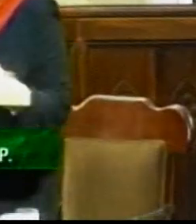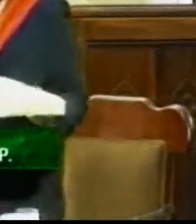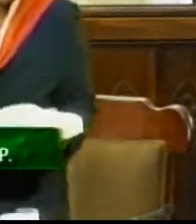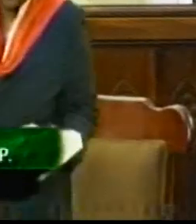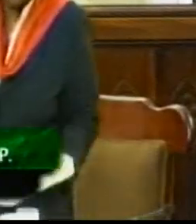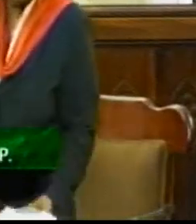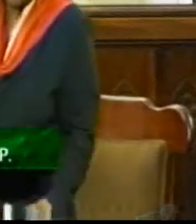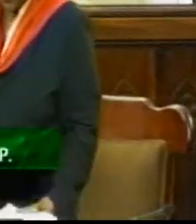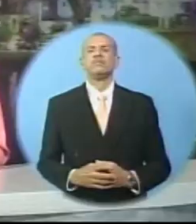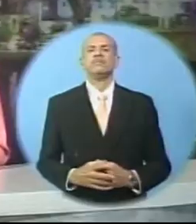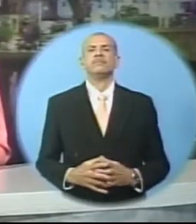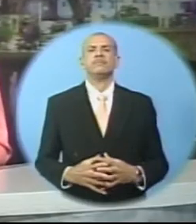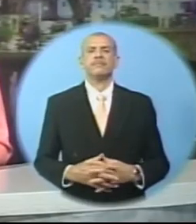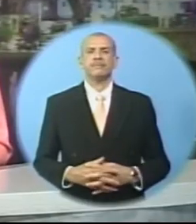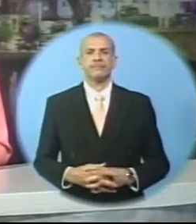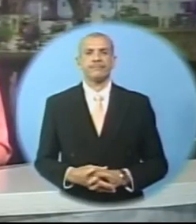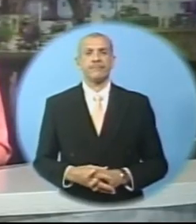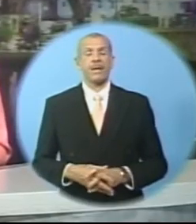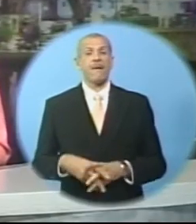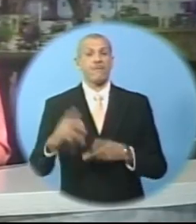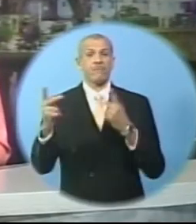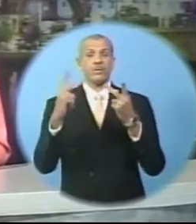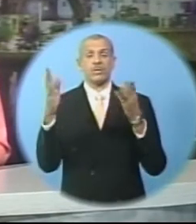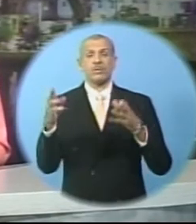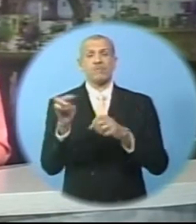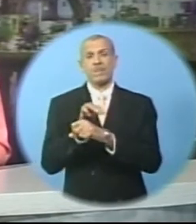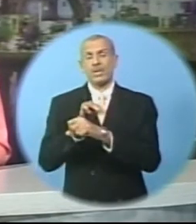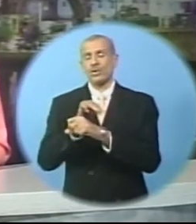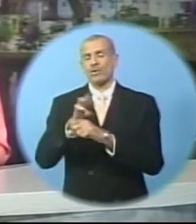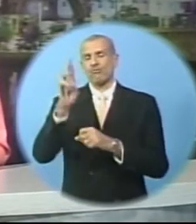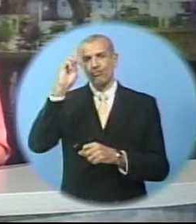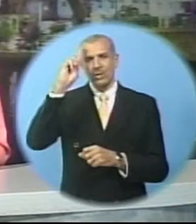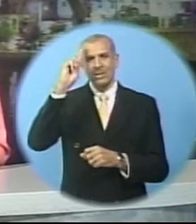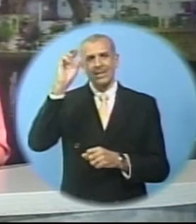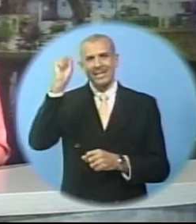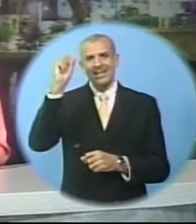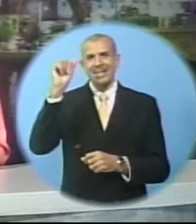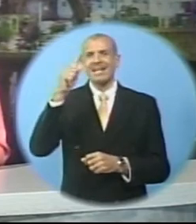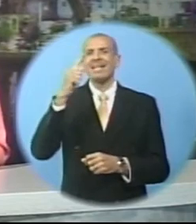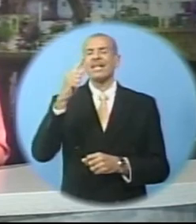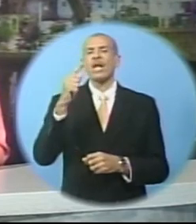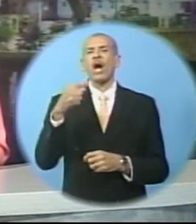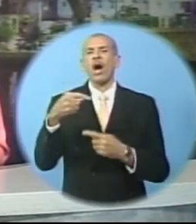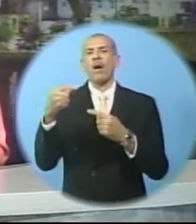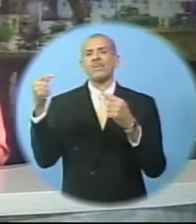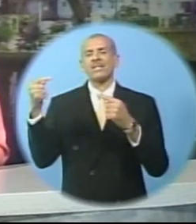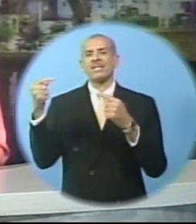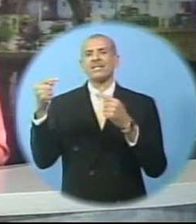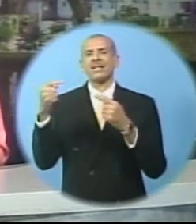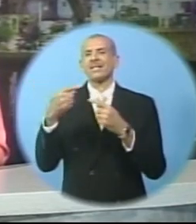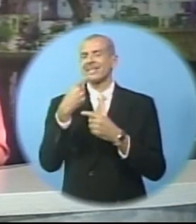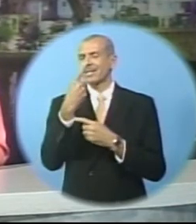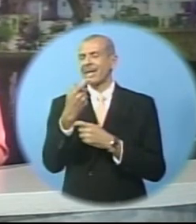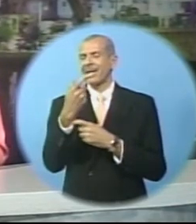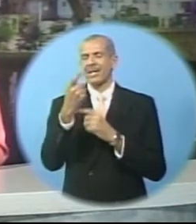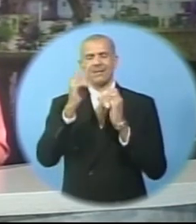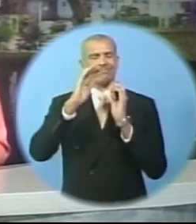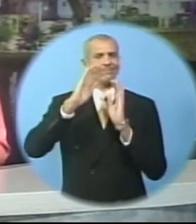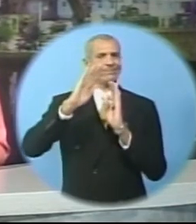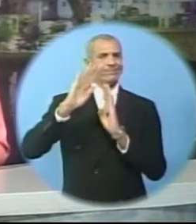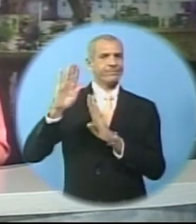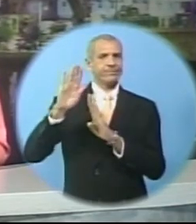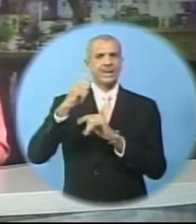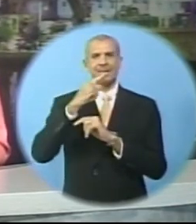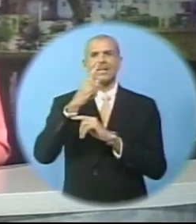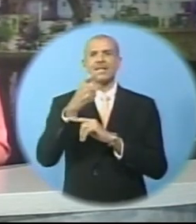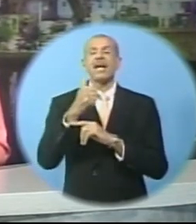what I'm referring to. Tourism Minister Richard Seeley has dismissed opposition claims about Cabinet acting ultra vires